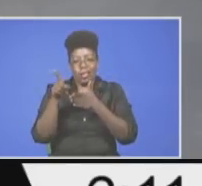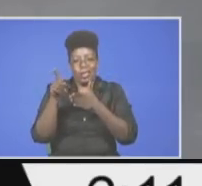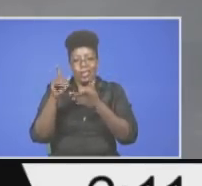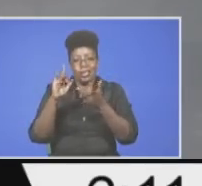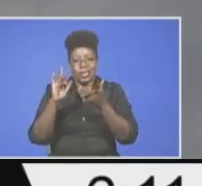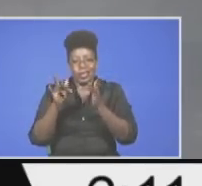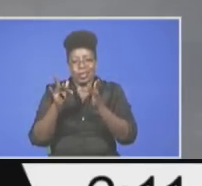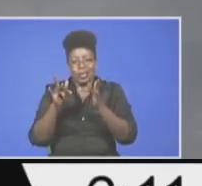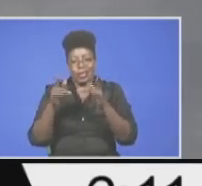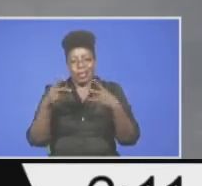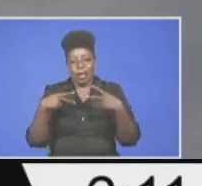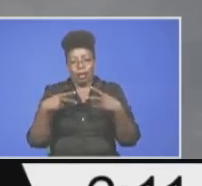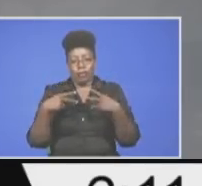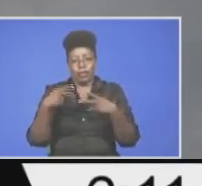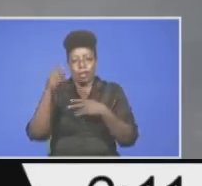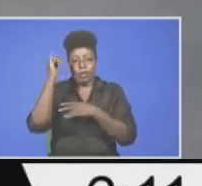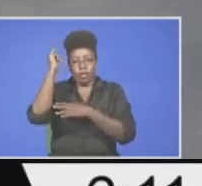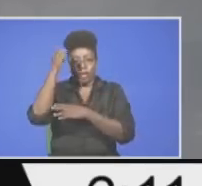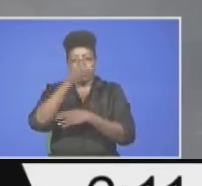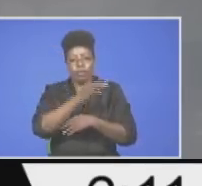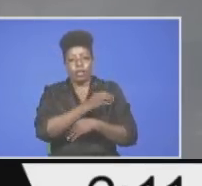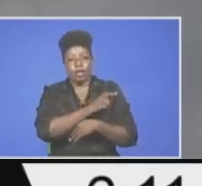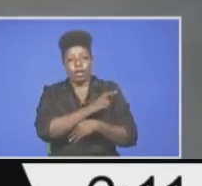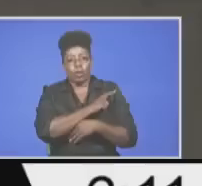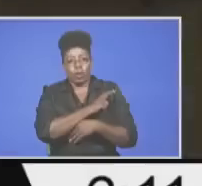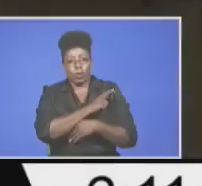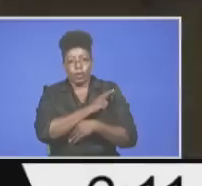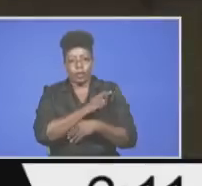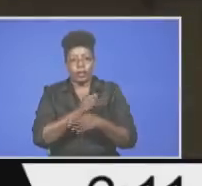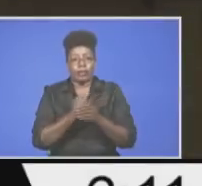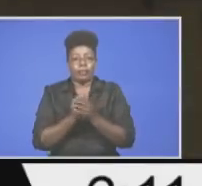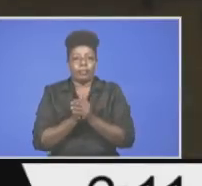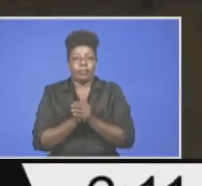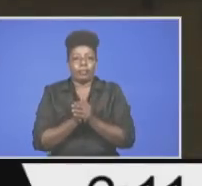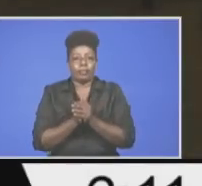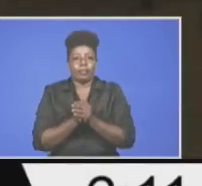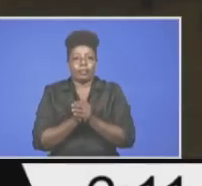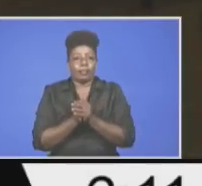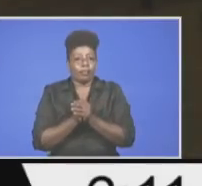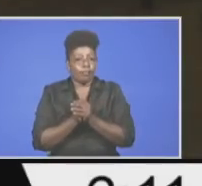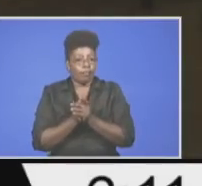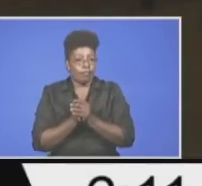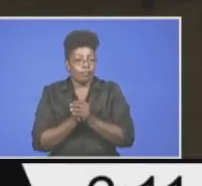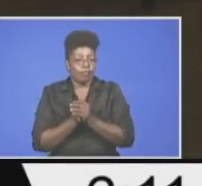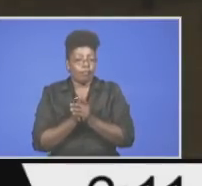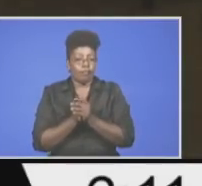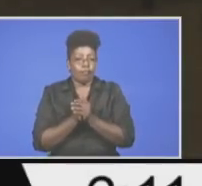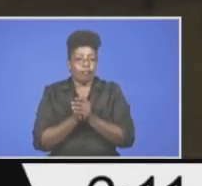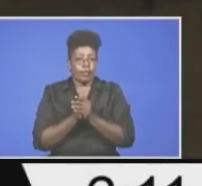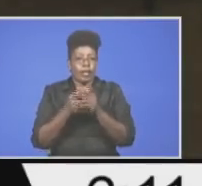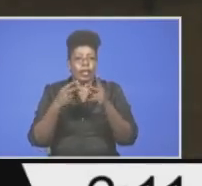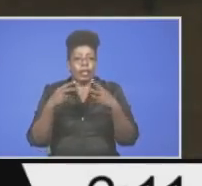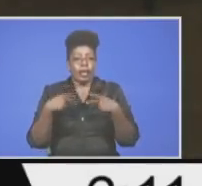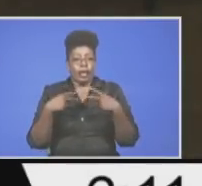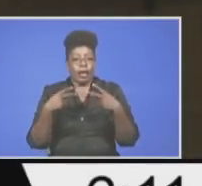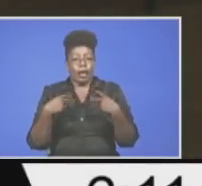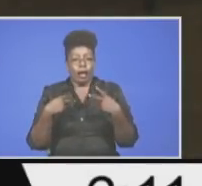the Honorable Jeffrey Lloyd, on the issue. You know, we have now in schools, almost every school, restriction on